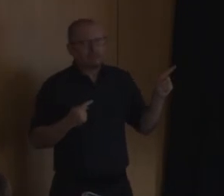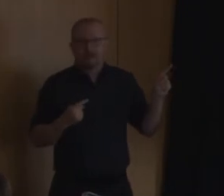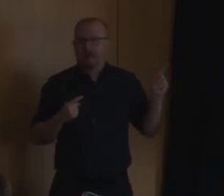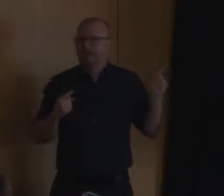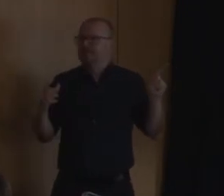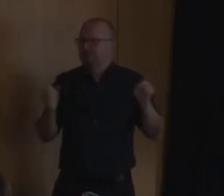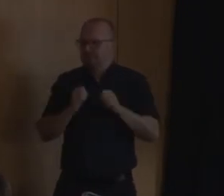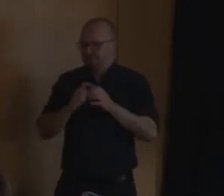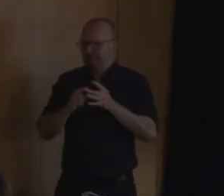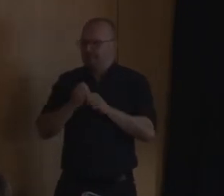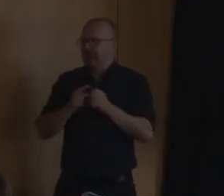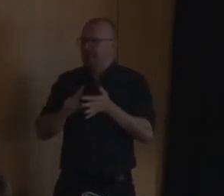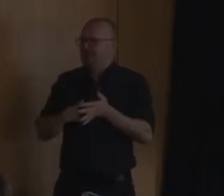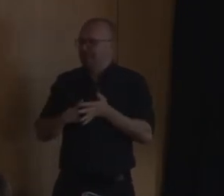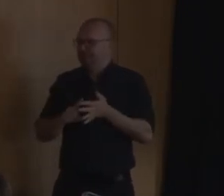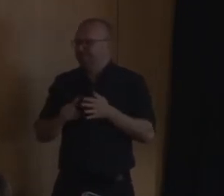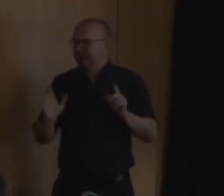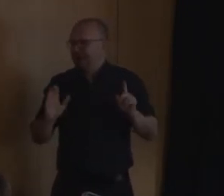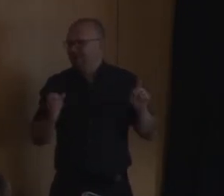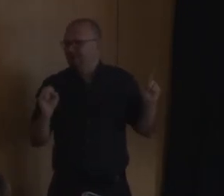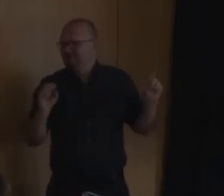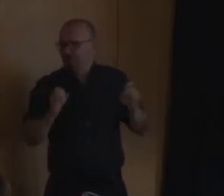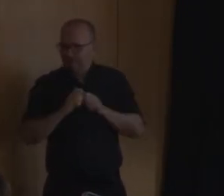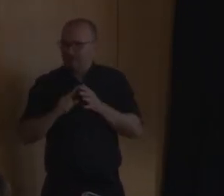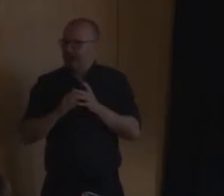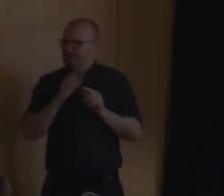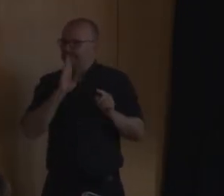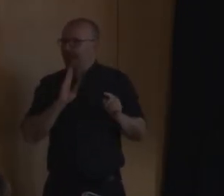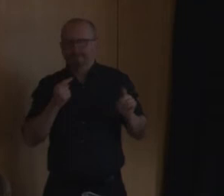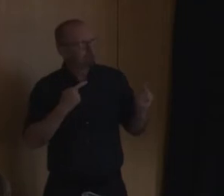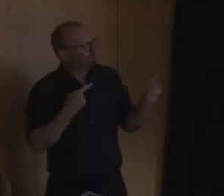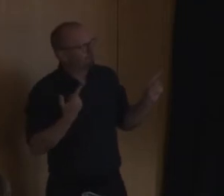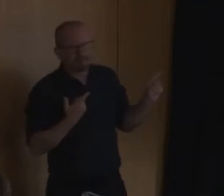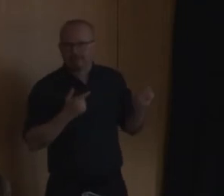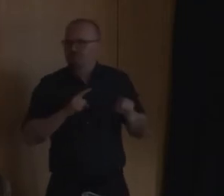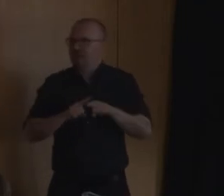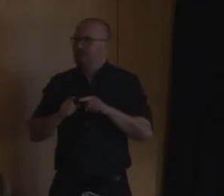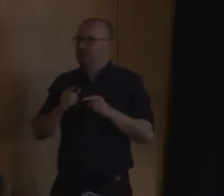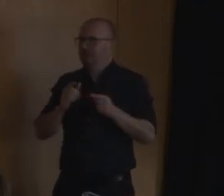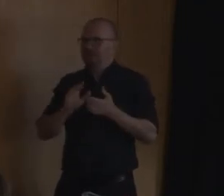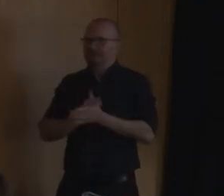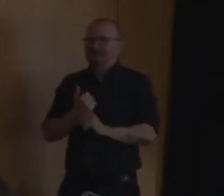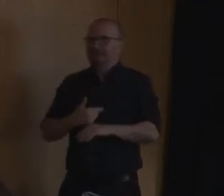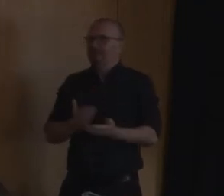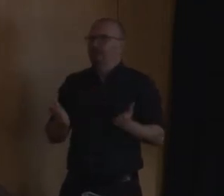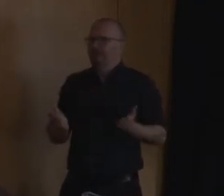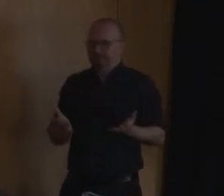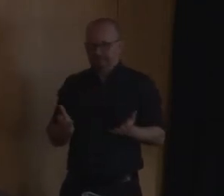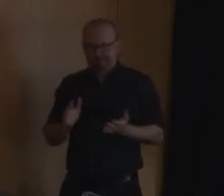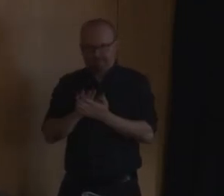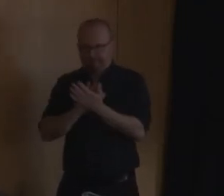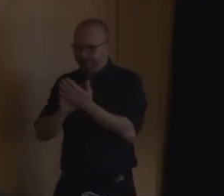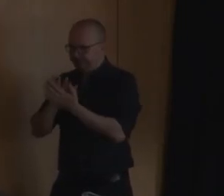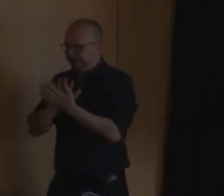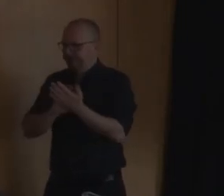be. It's trying to please everyone. It's not very memorable. And really, everything that we do is about memorability because it supports